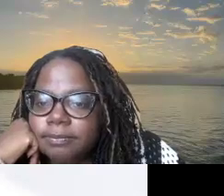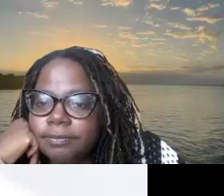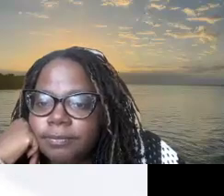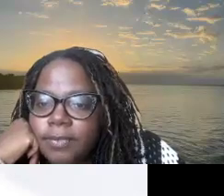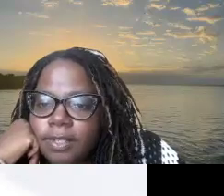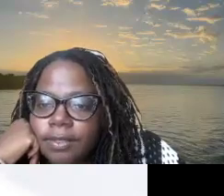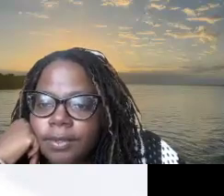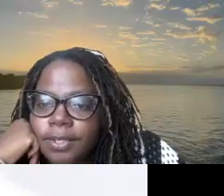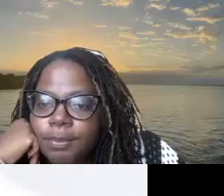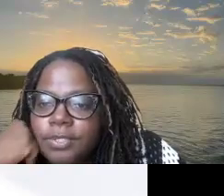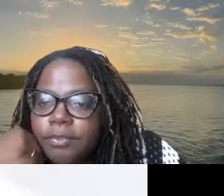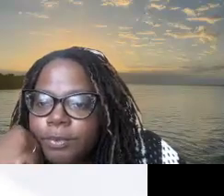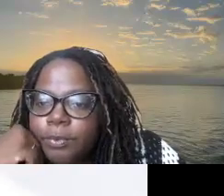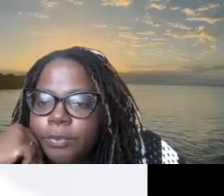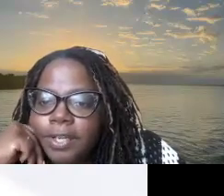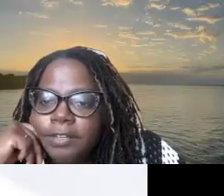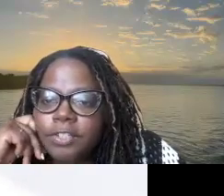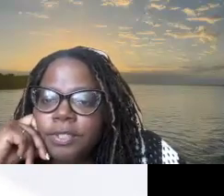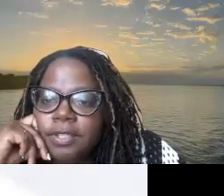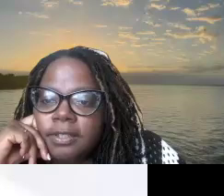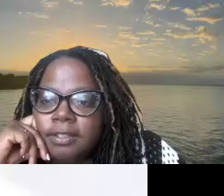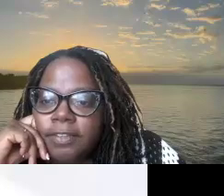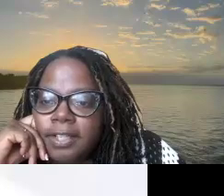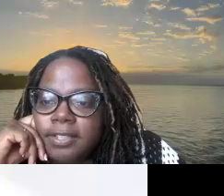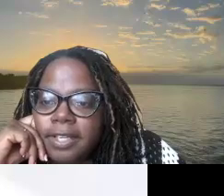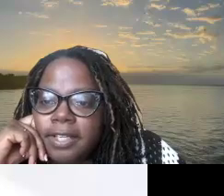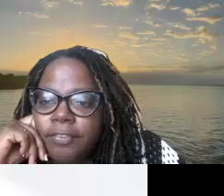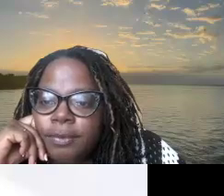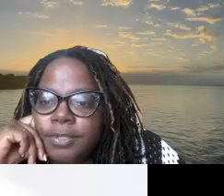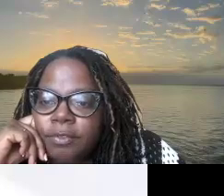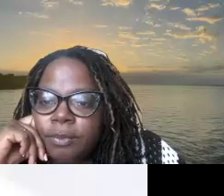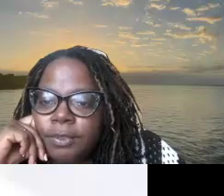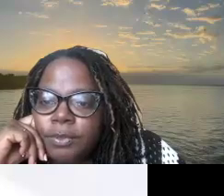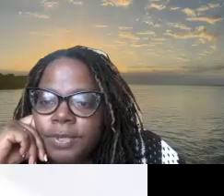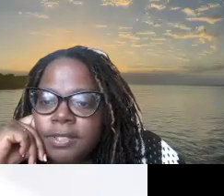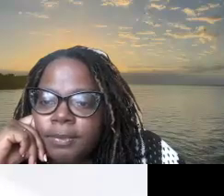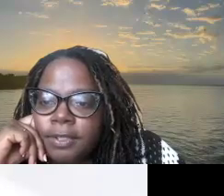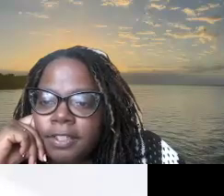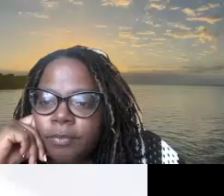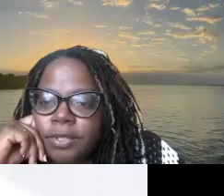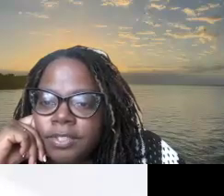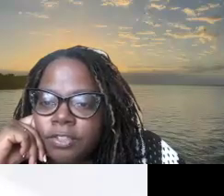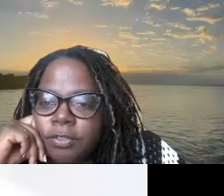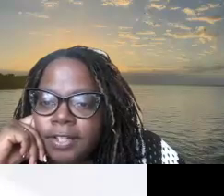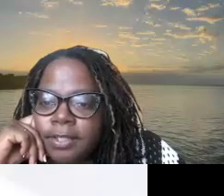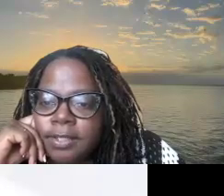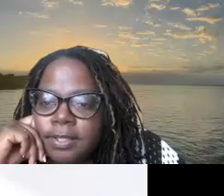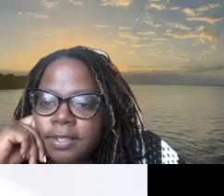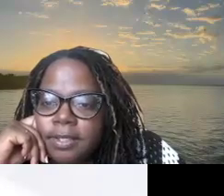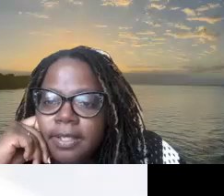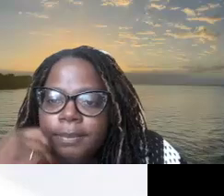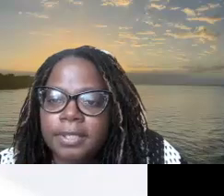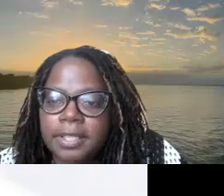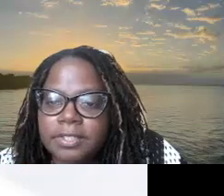police. 38% of women worldwide have experienced online violence, and 85% of women who spend time online with this digital